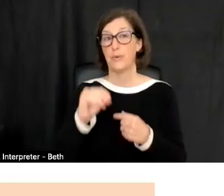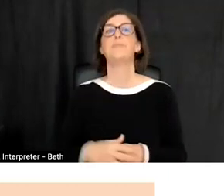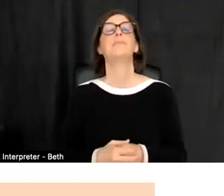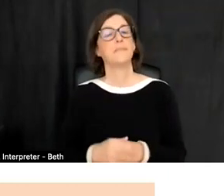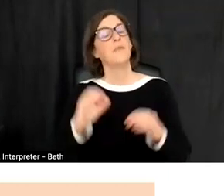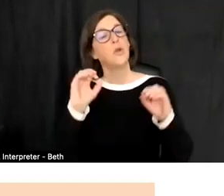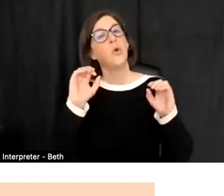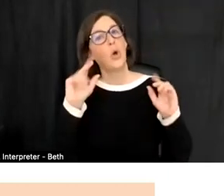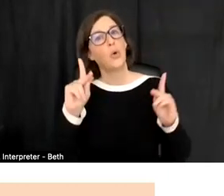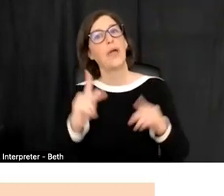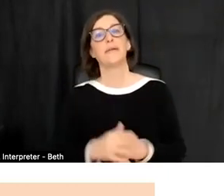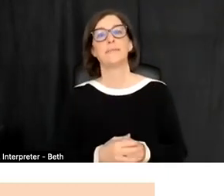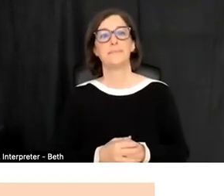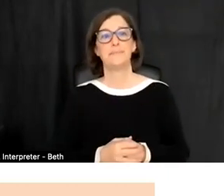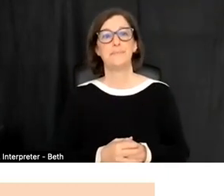Okay.